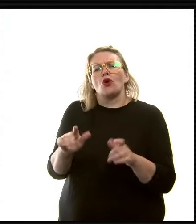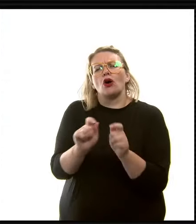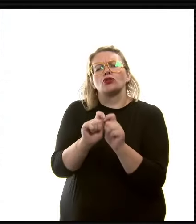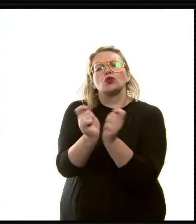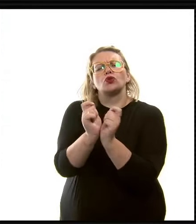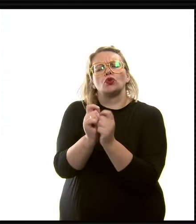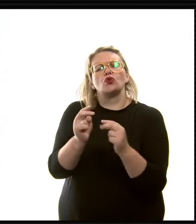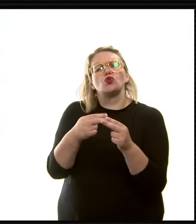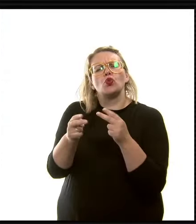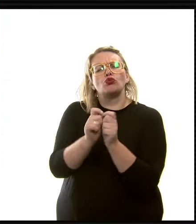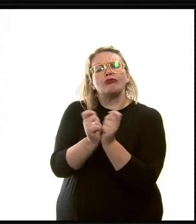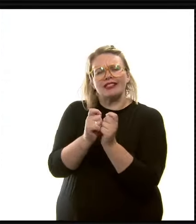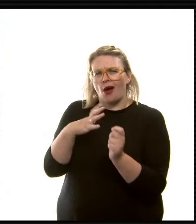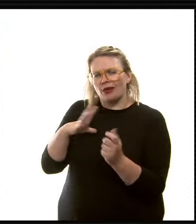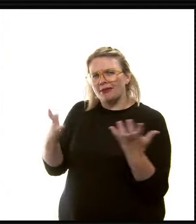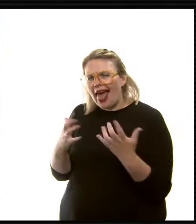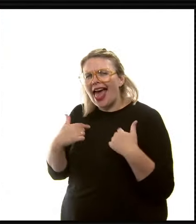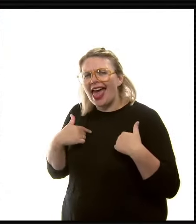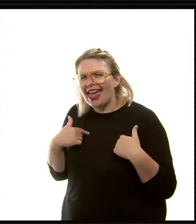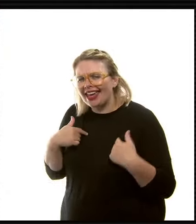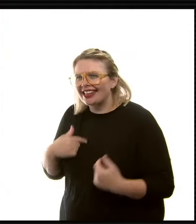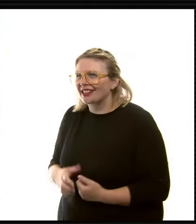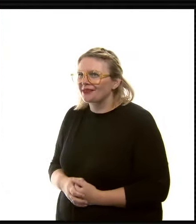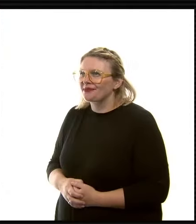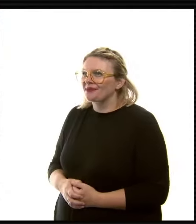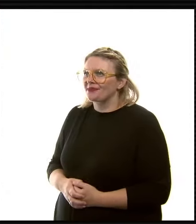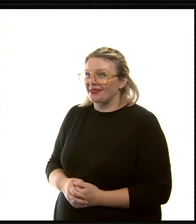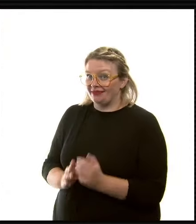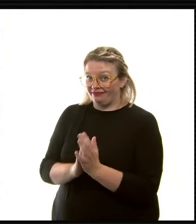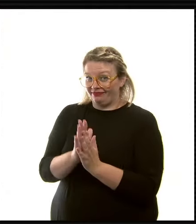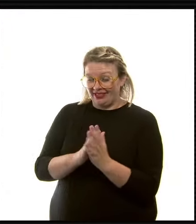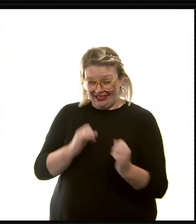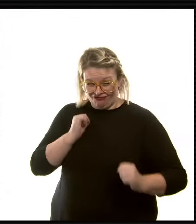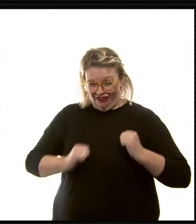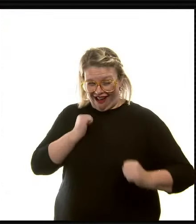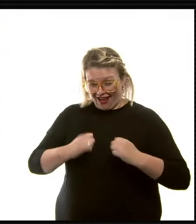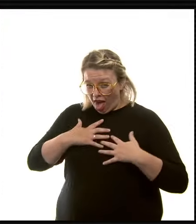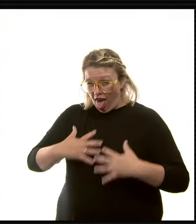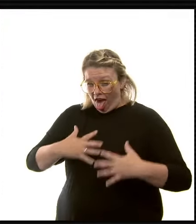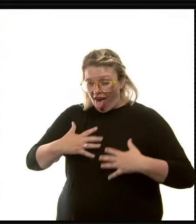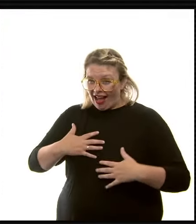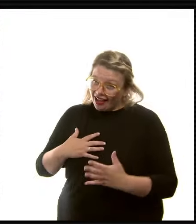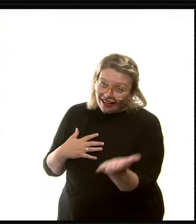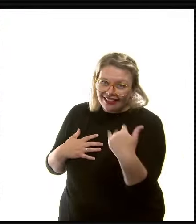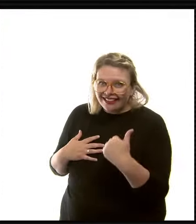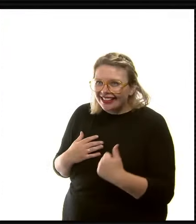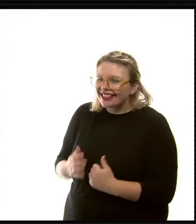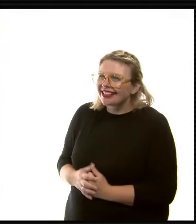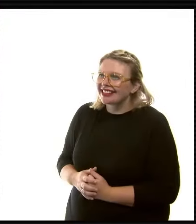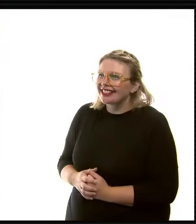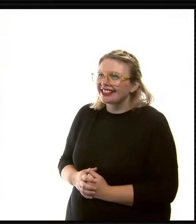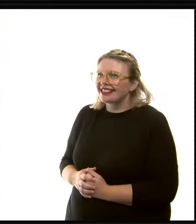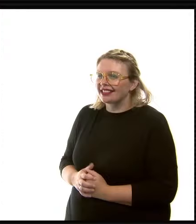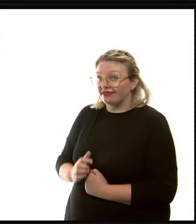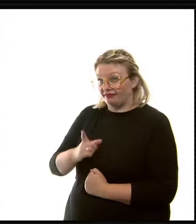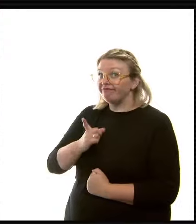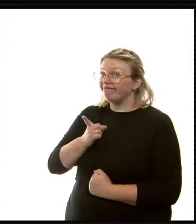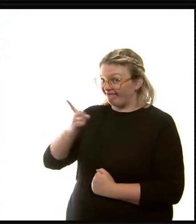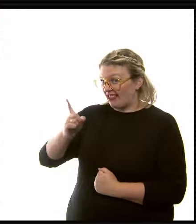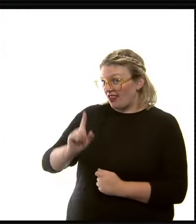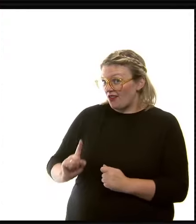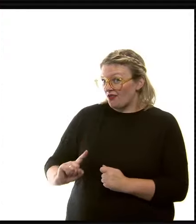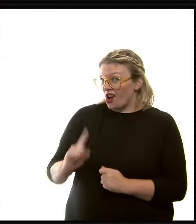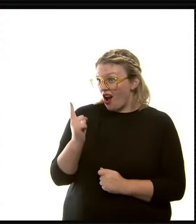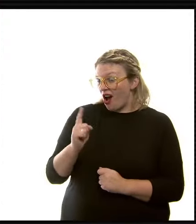little motorcycles. Understandable, Perfect. Yeah. Well, catch your breath. Yes. But that is excellent. For our first incredible stunt, Vic Hope here will